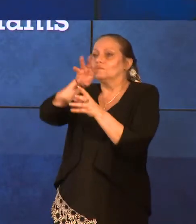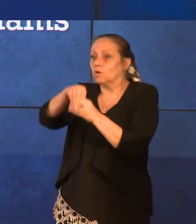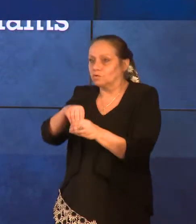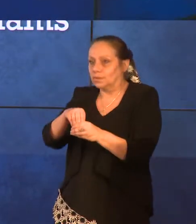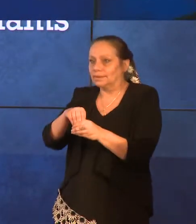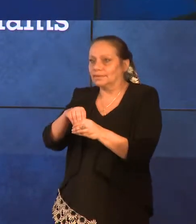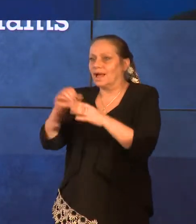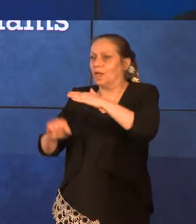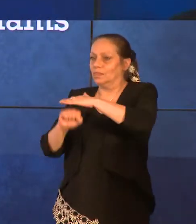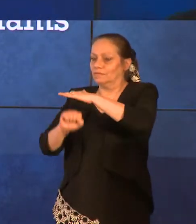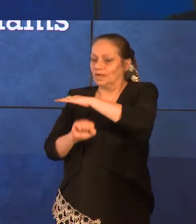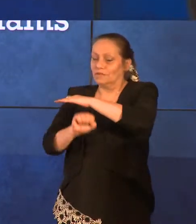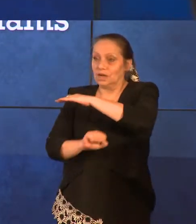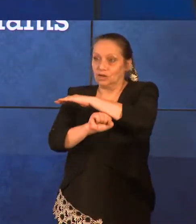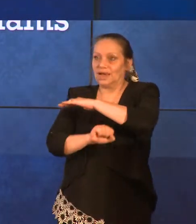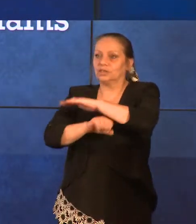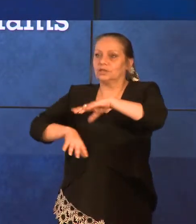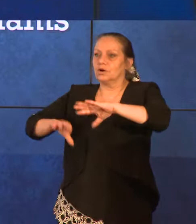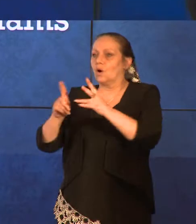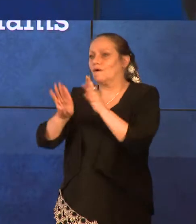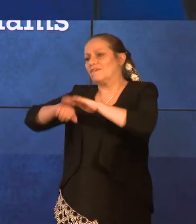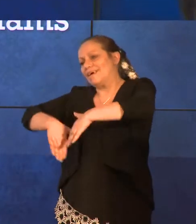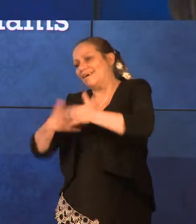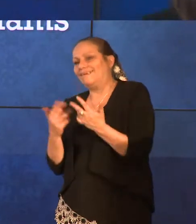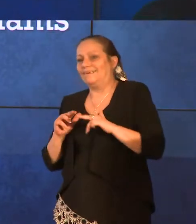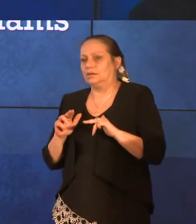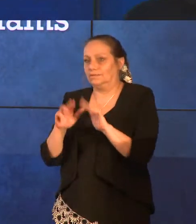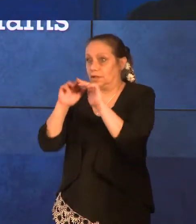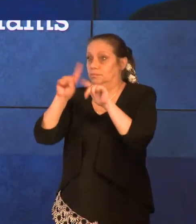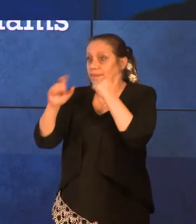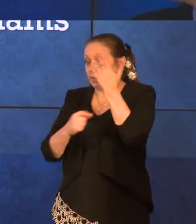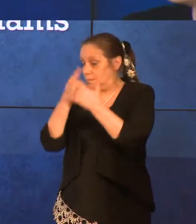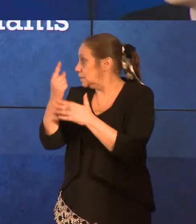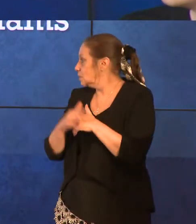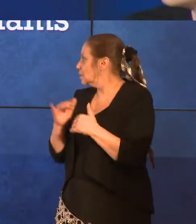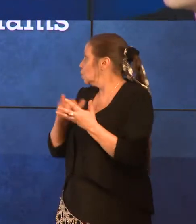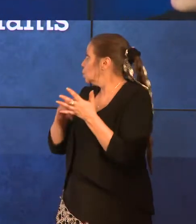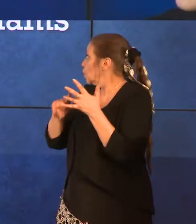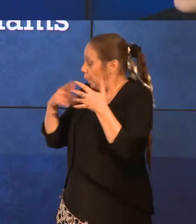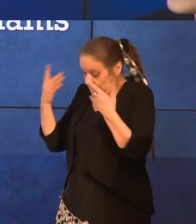the foundation of any development that happens. Okay, so